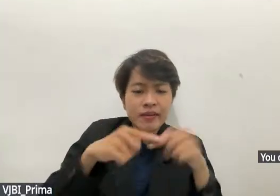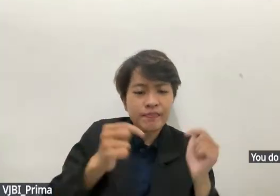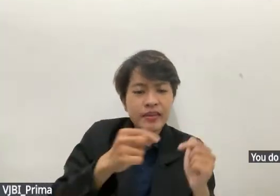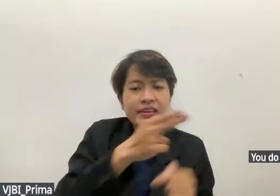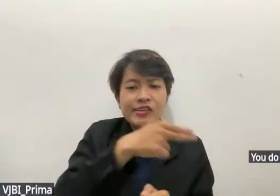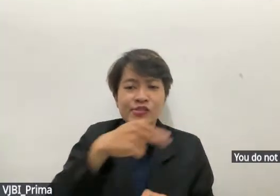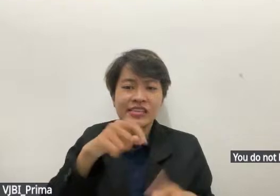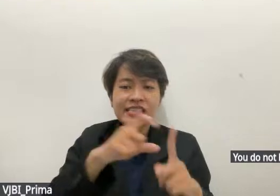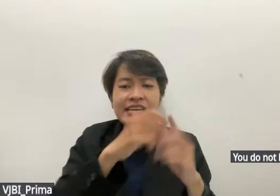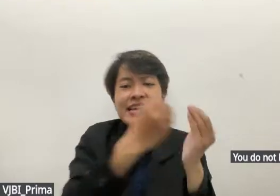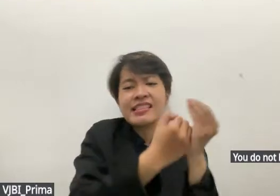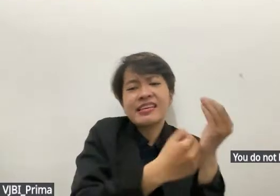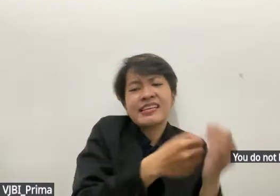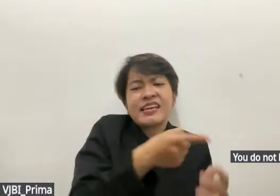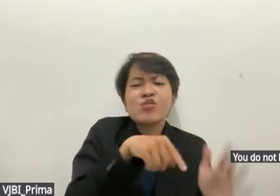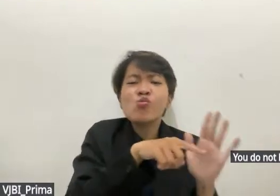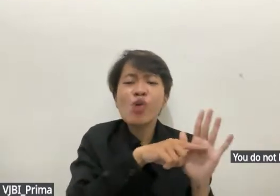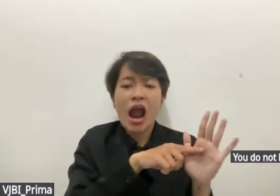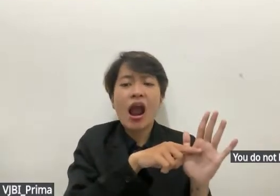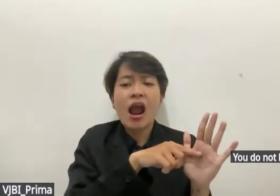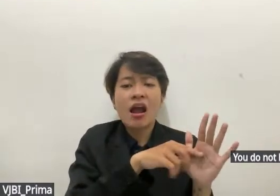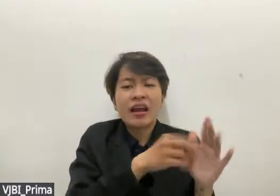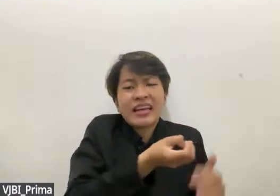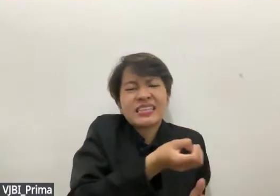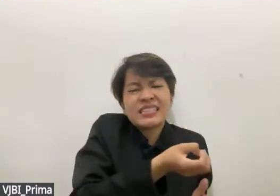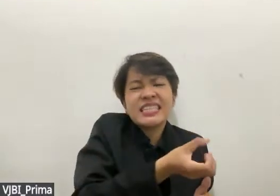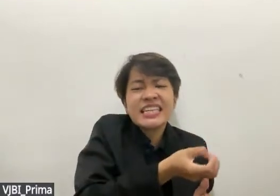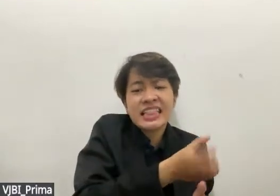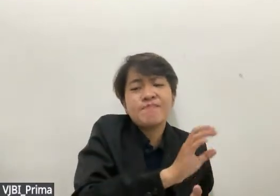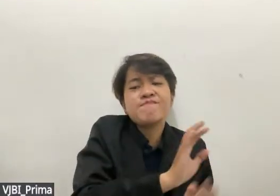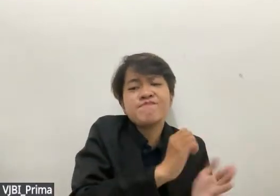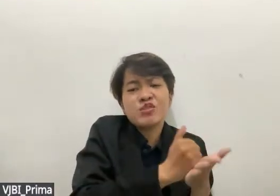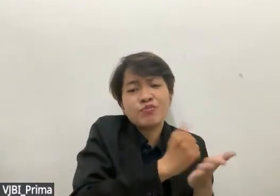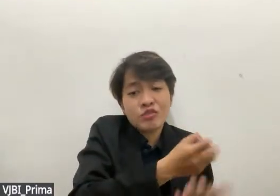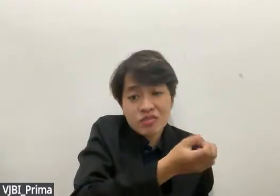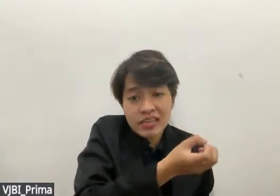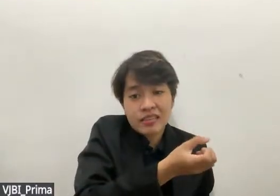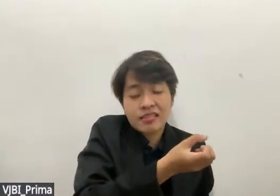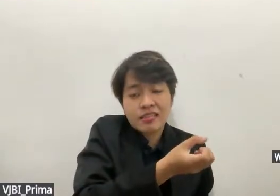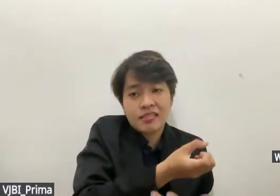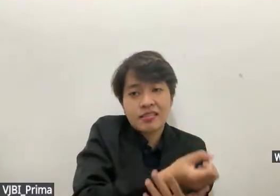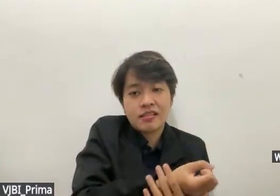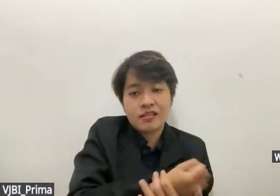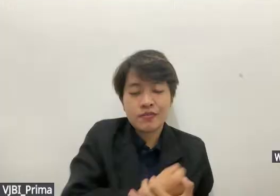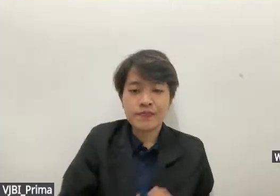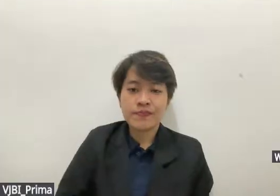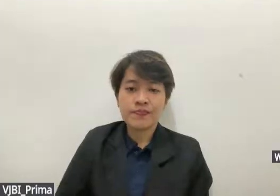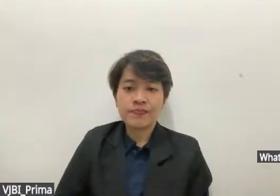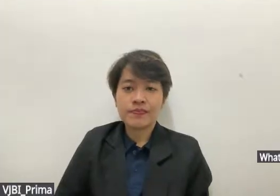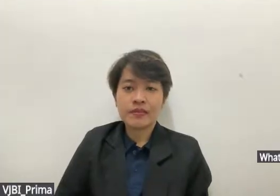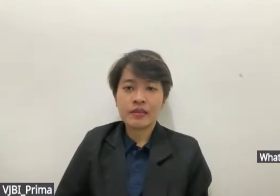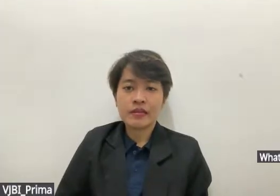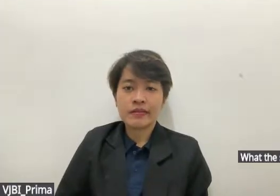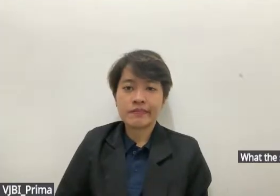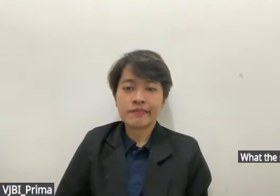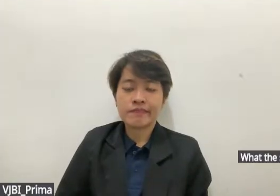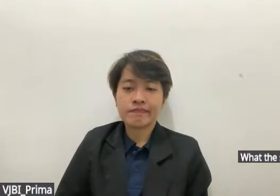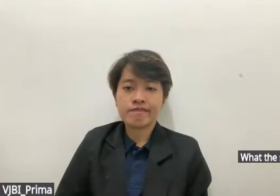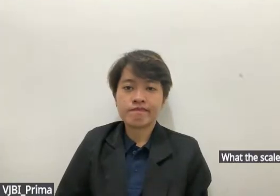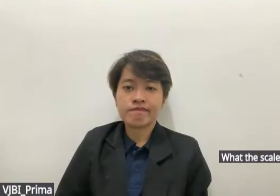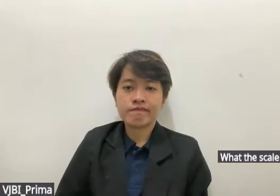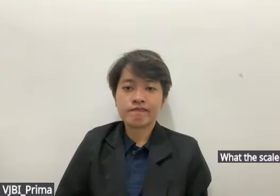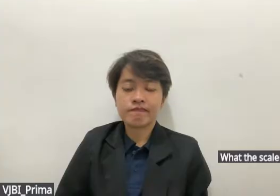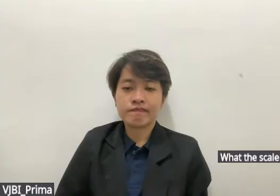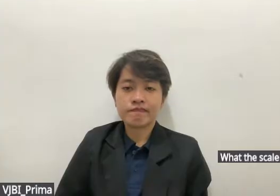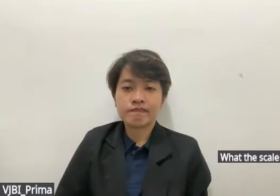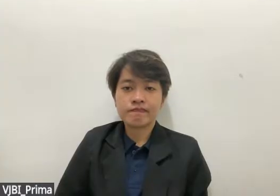up what the scale of the issue. Now, unless you have someone